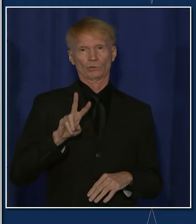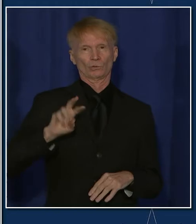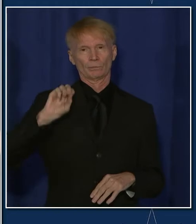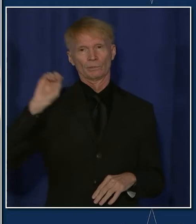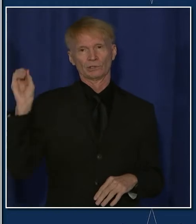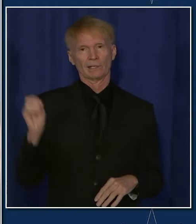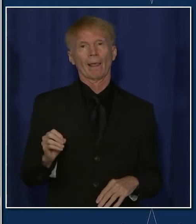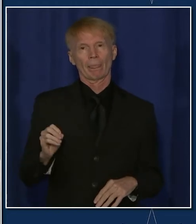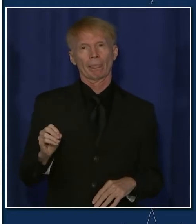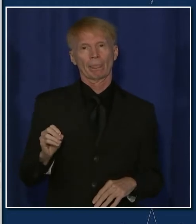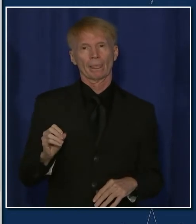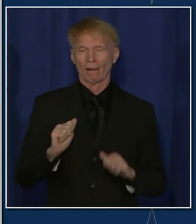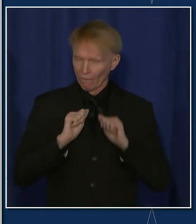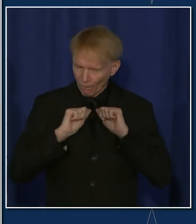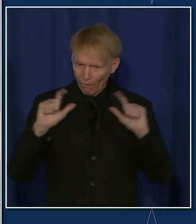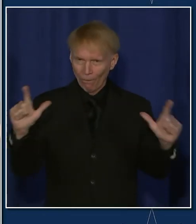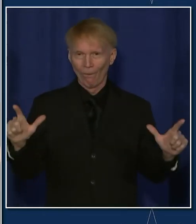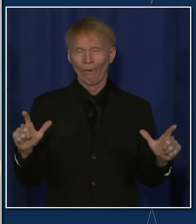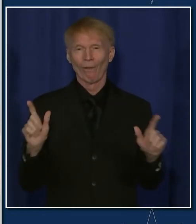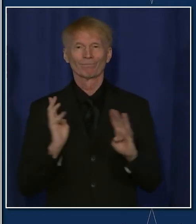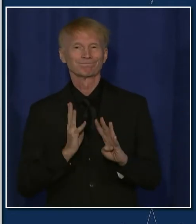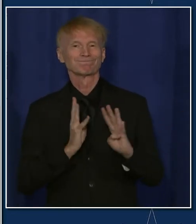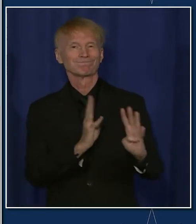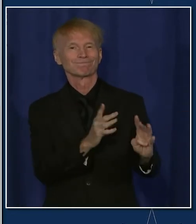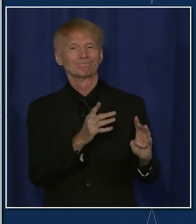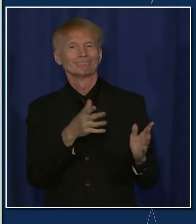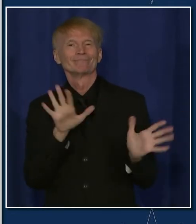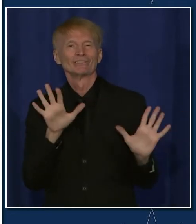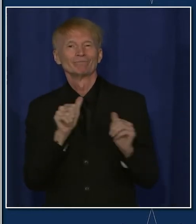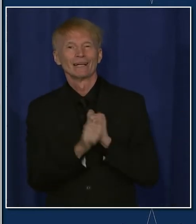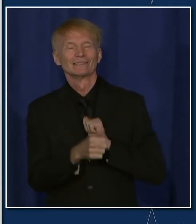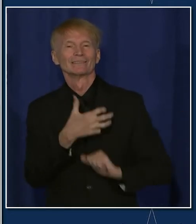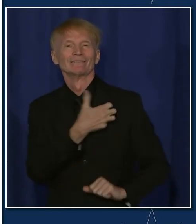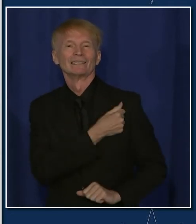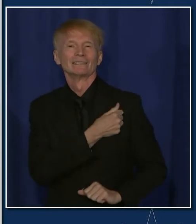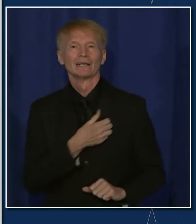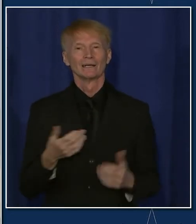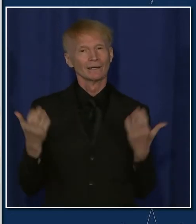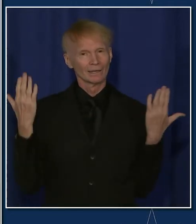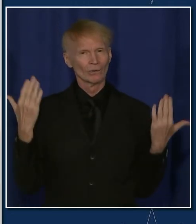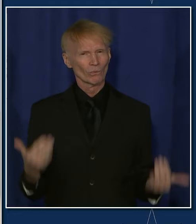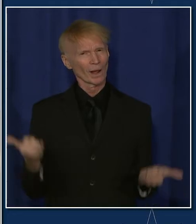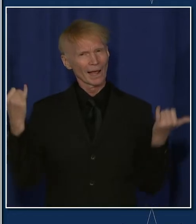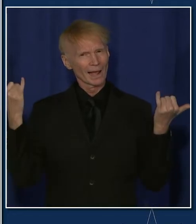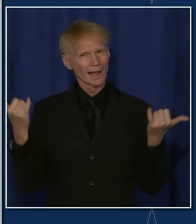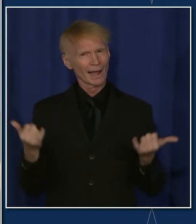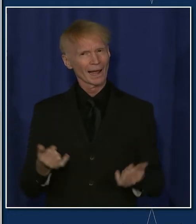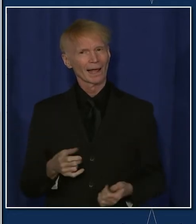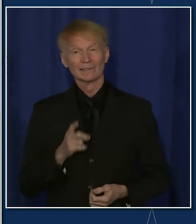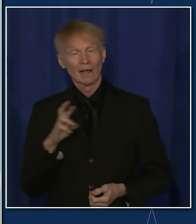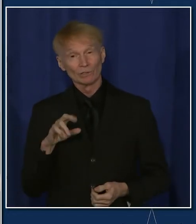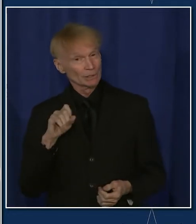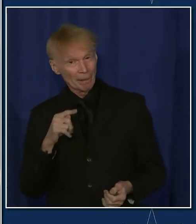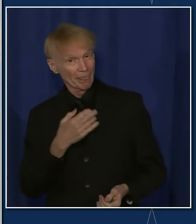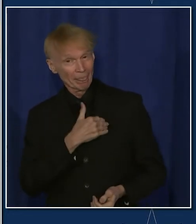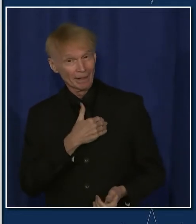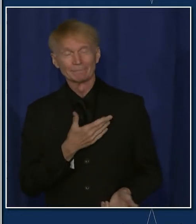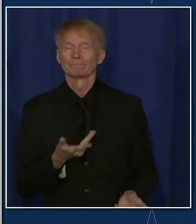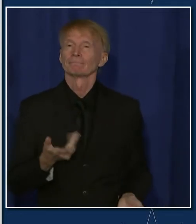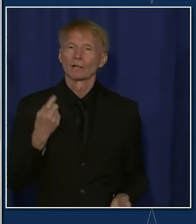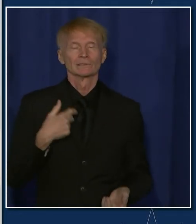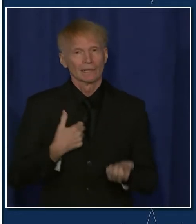92% of all parishioners who have been vaccinated. Why is that, Dr. Smith? Because I urged